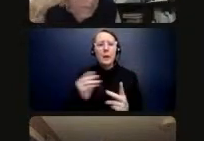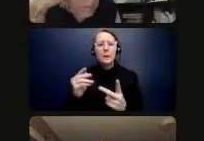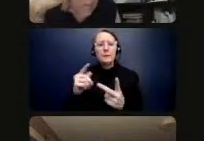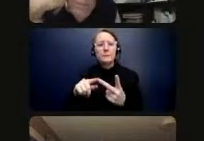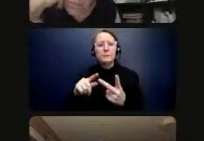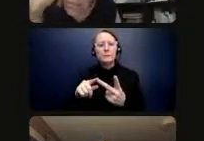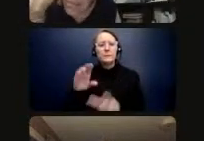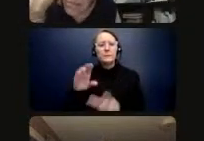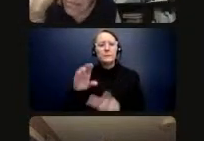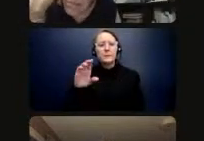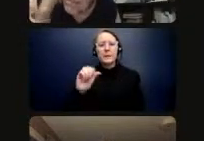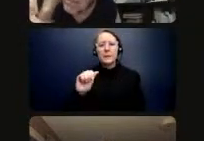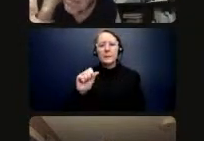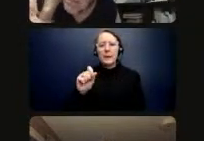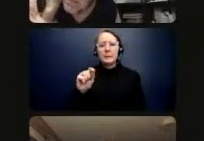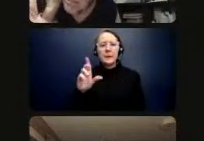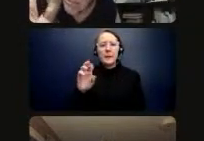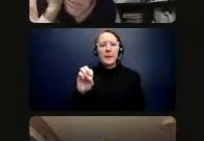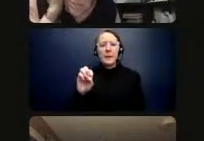Cascade Gateway restroom that was